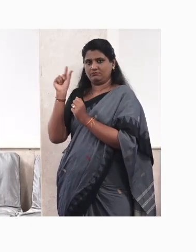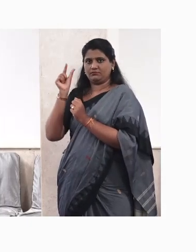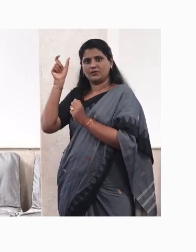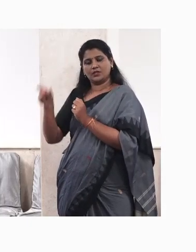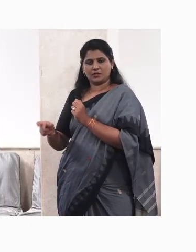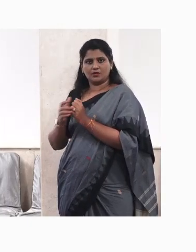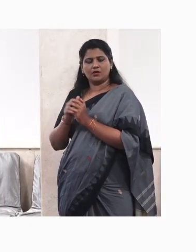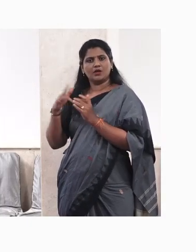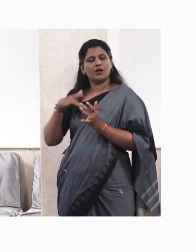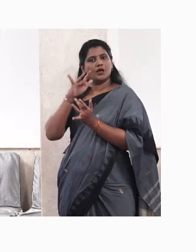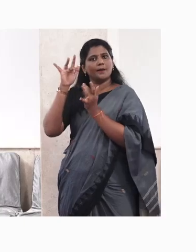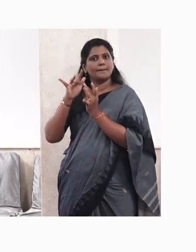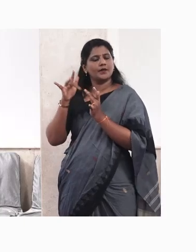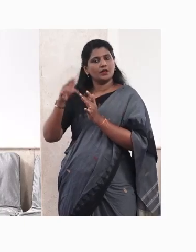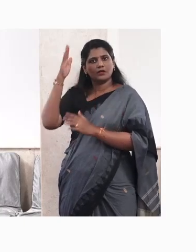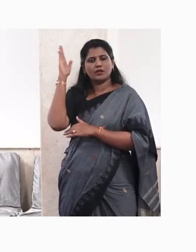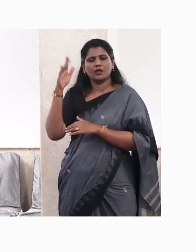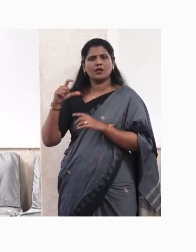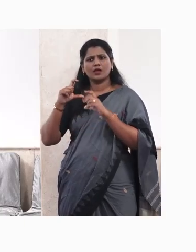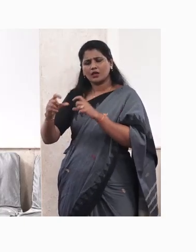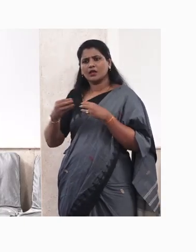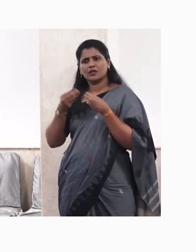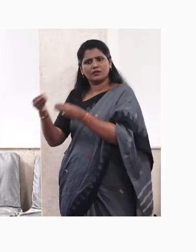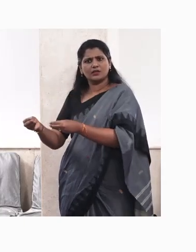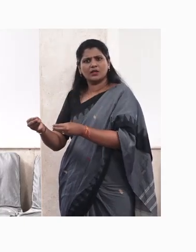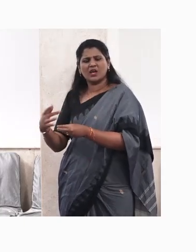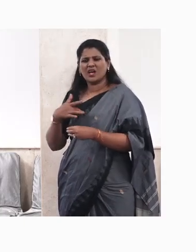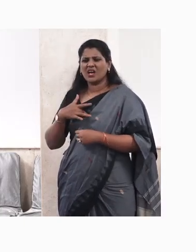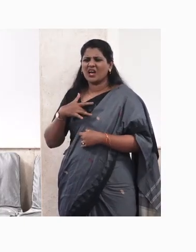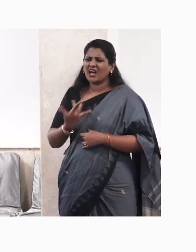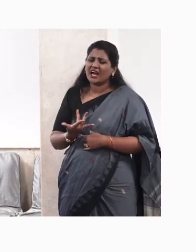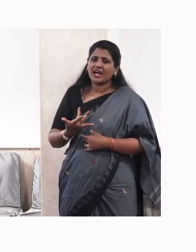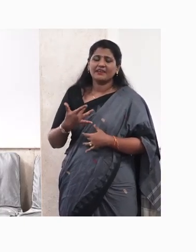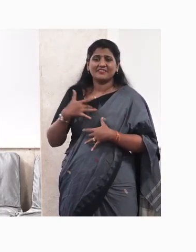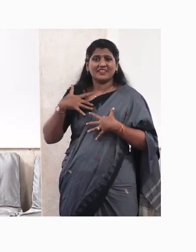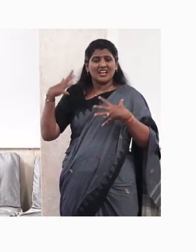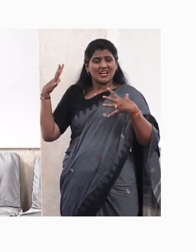mid of the session, the caregiver said, "I'm feeling suffocated."